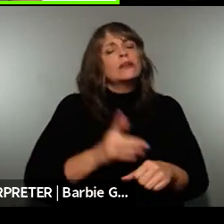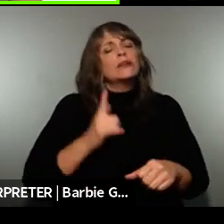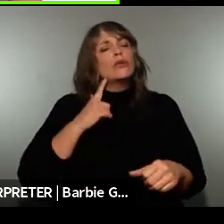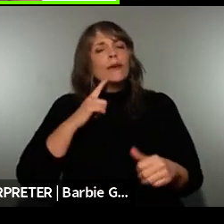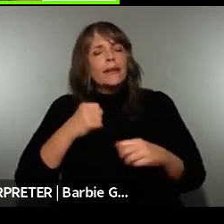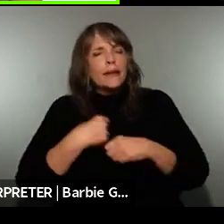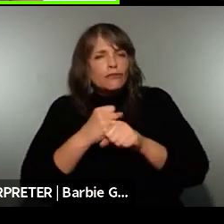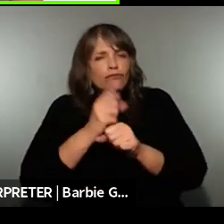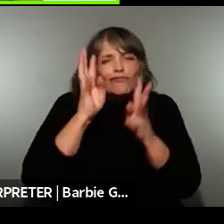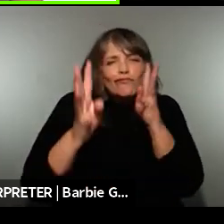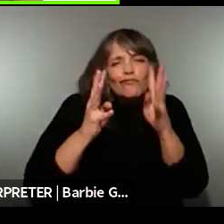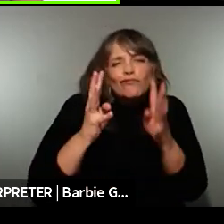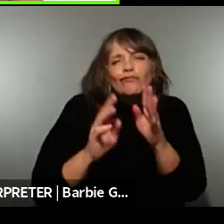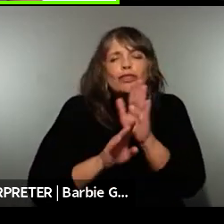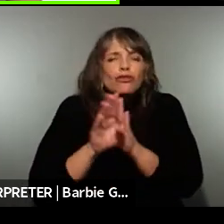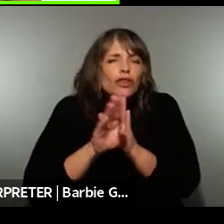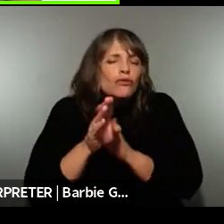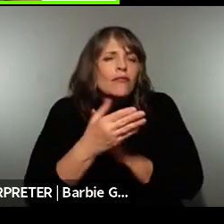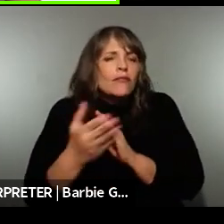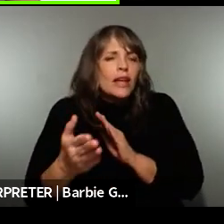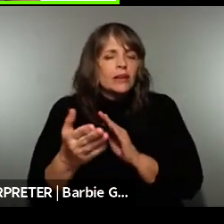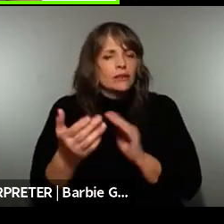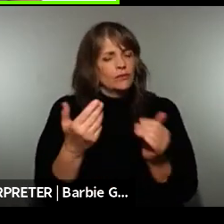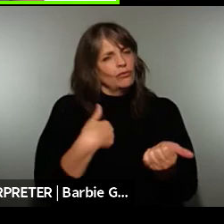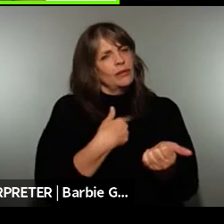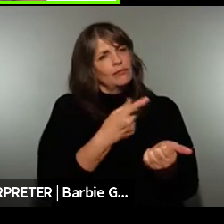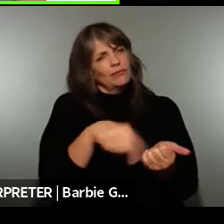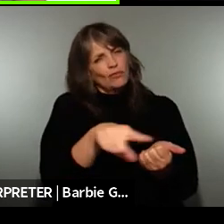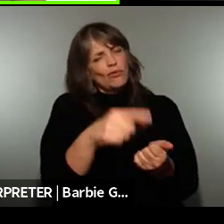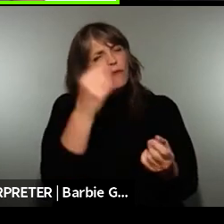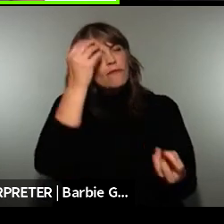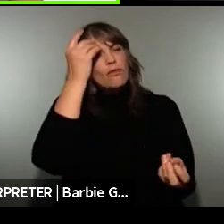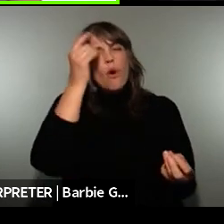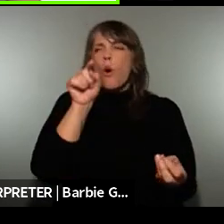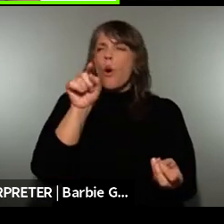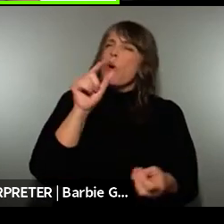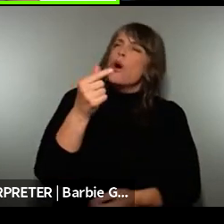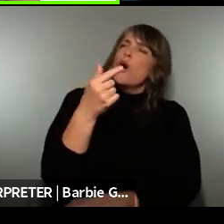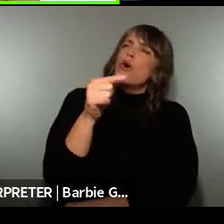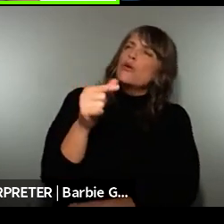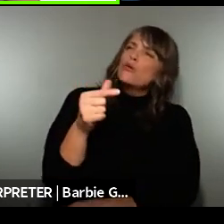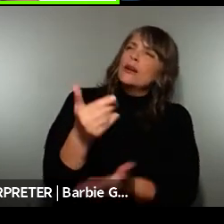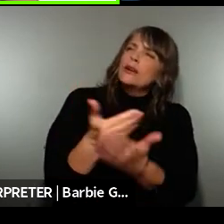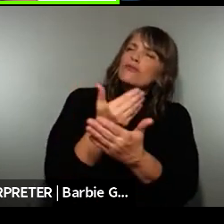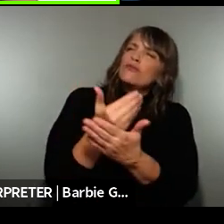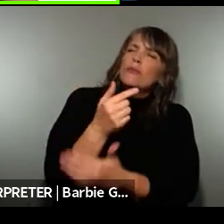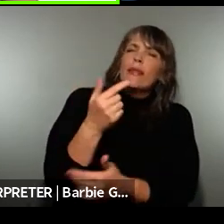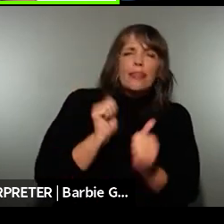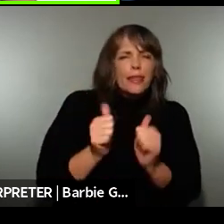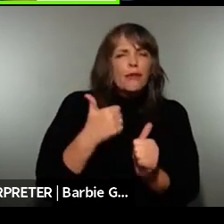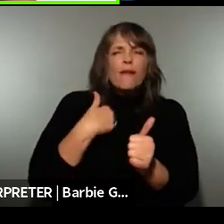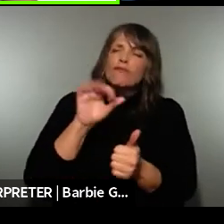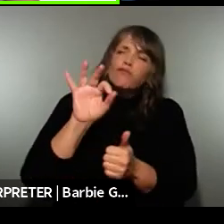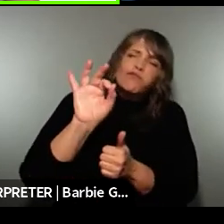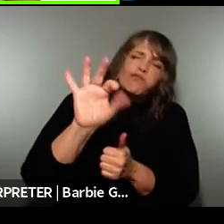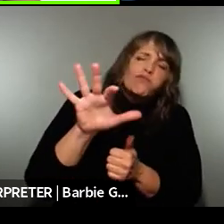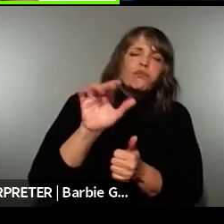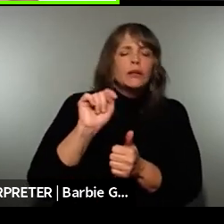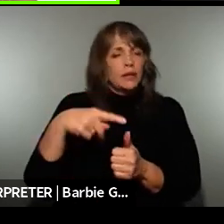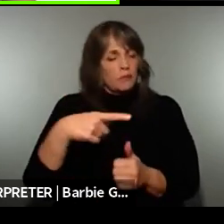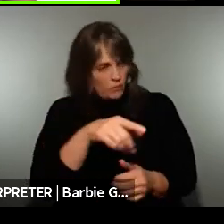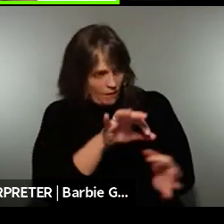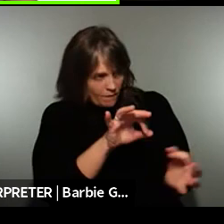could look like. So if you have a moment to email us at groundwaterarts@gmail.com with any feedback on the format of the session, you know, what